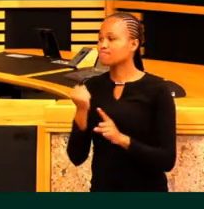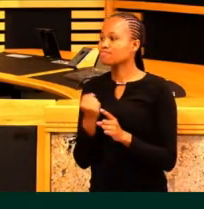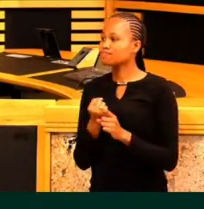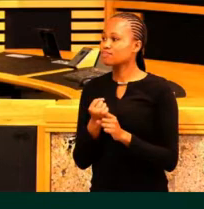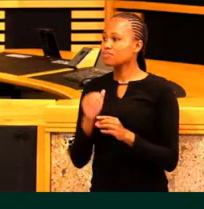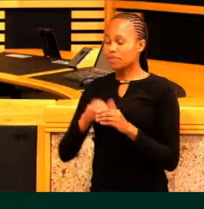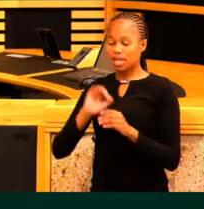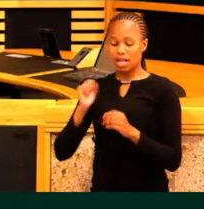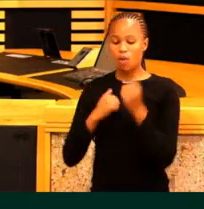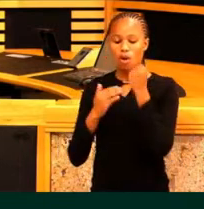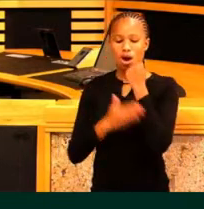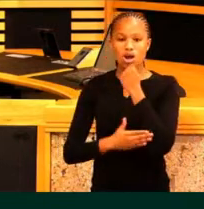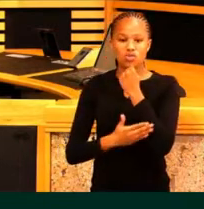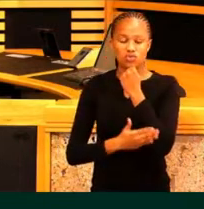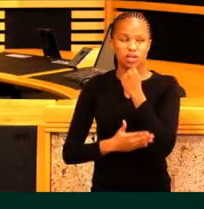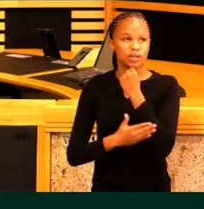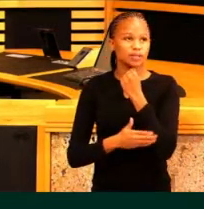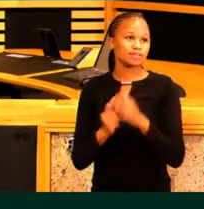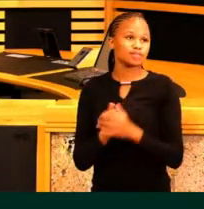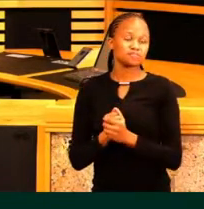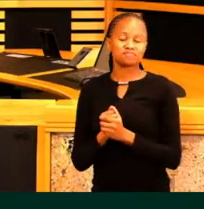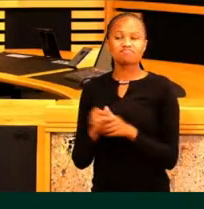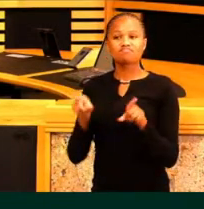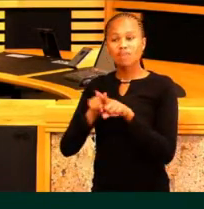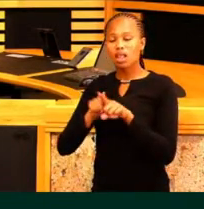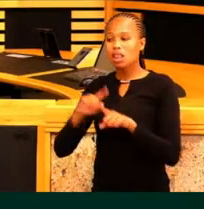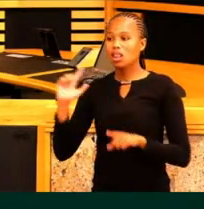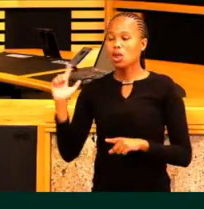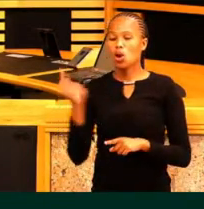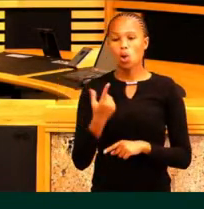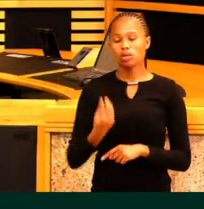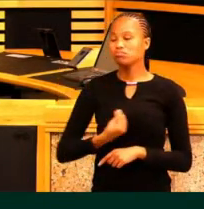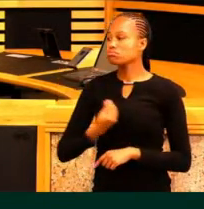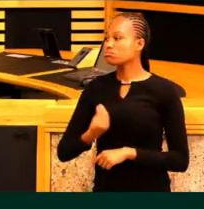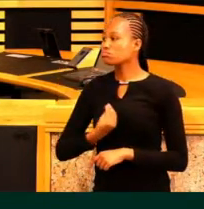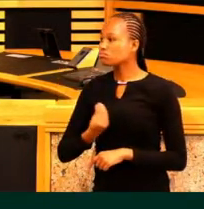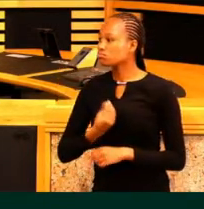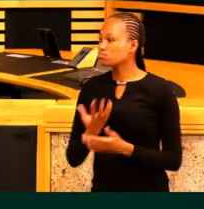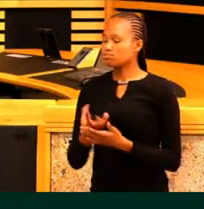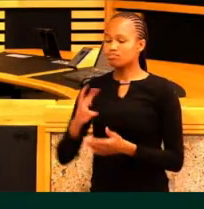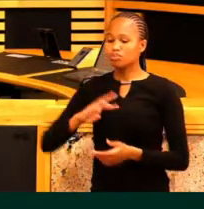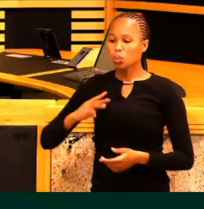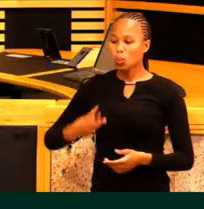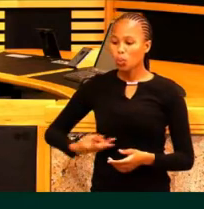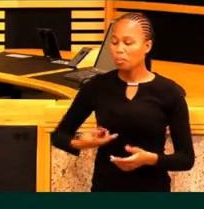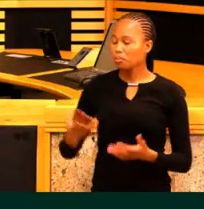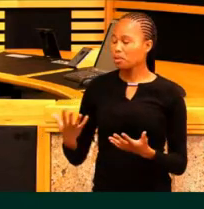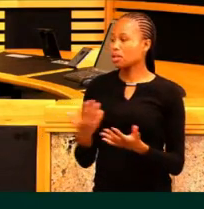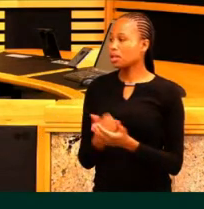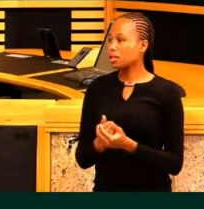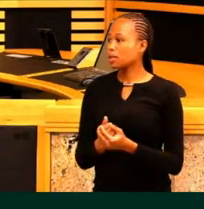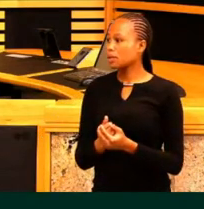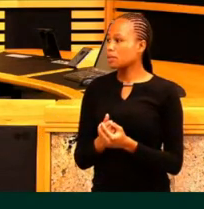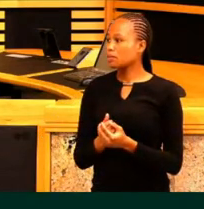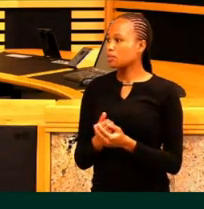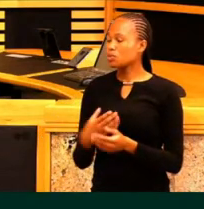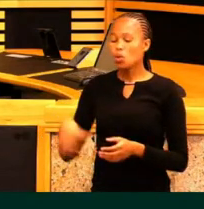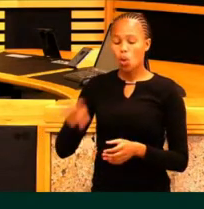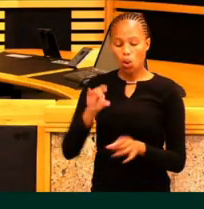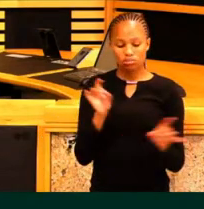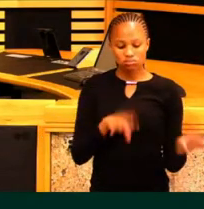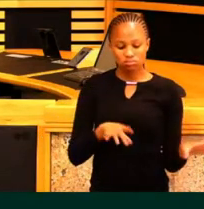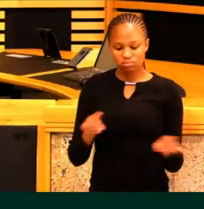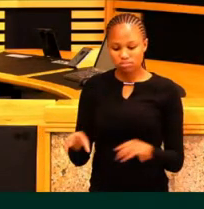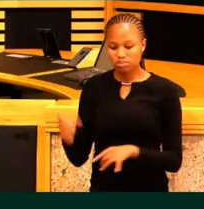in our country like all of us young people and women we all struggled before